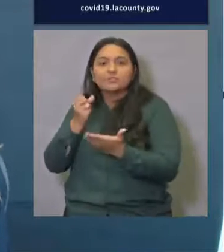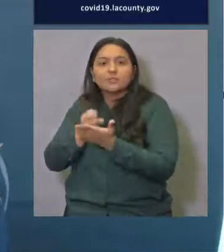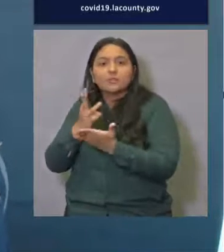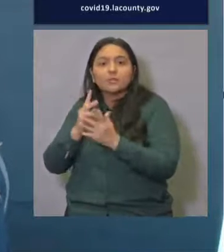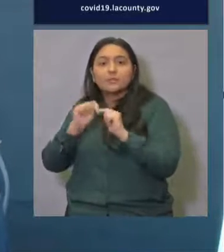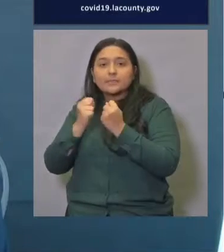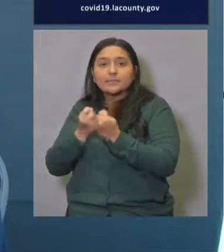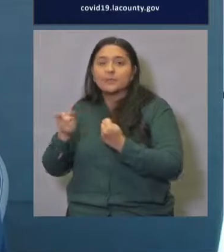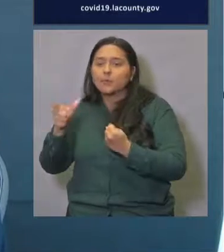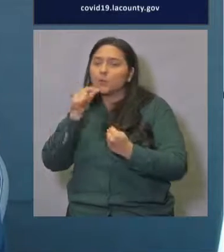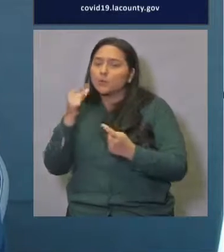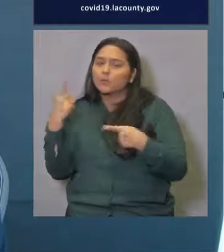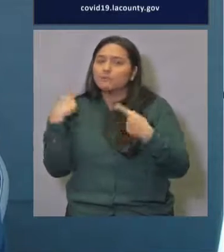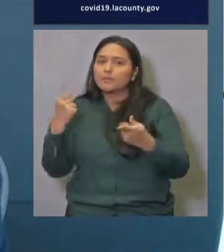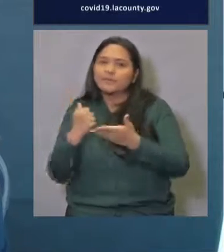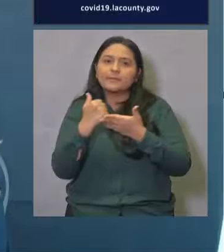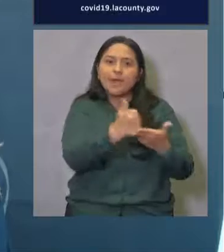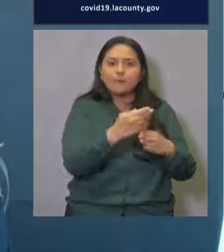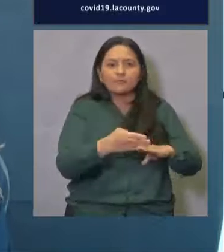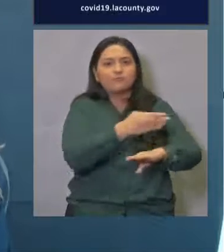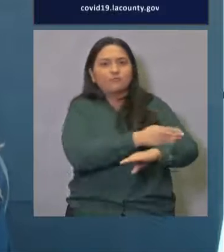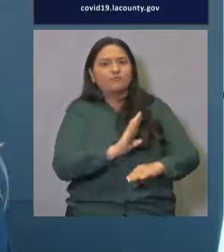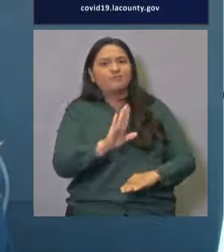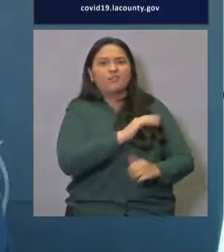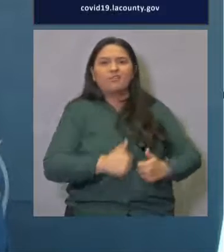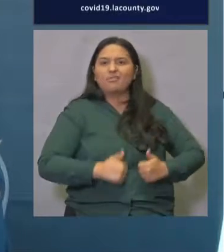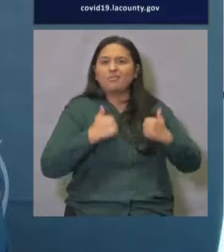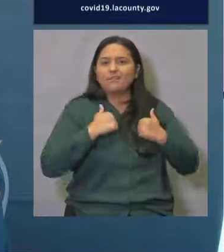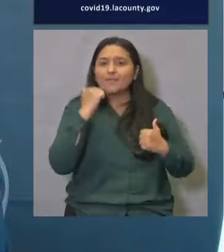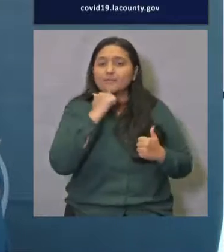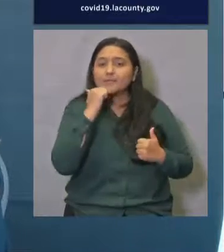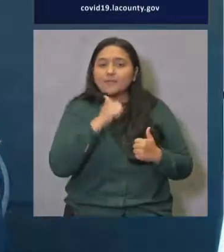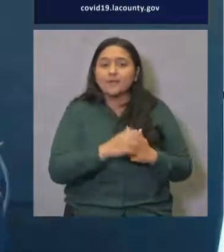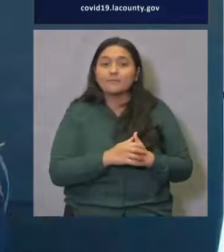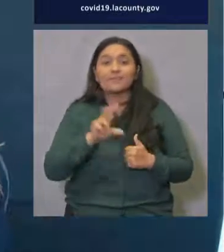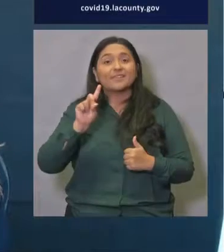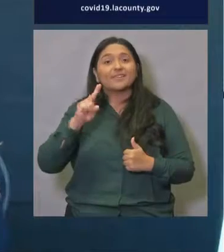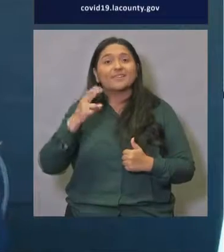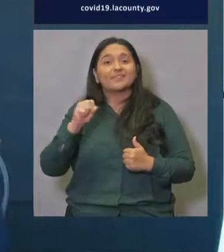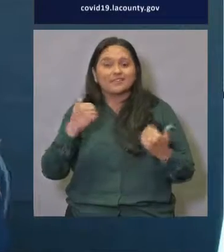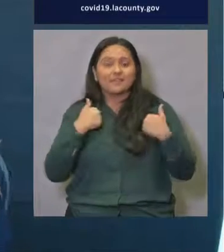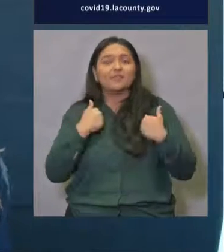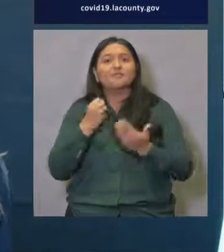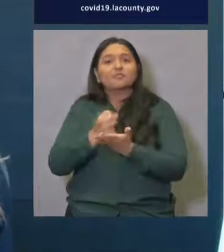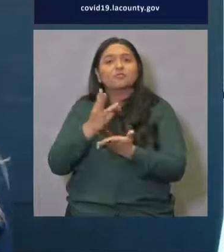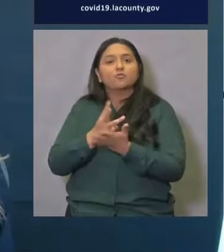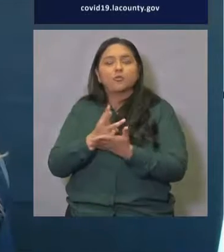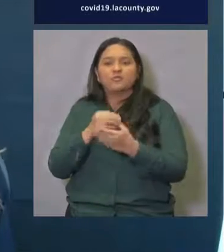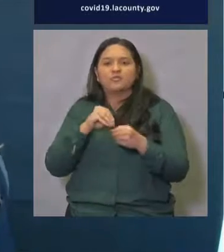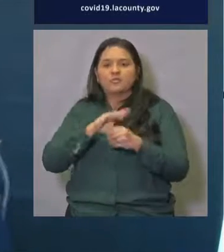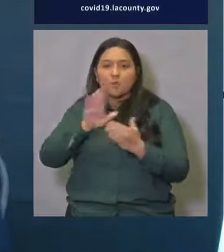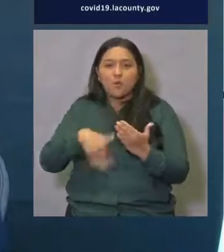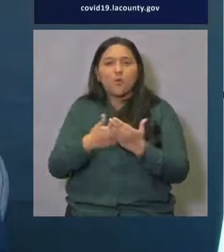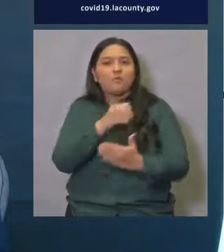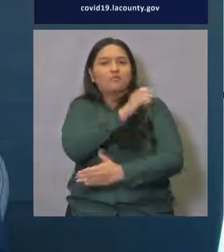needs on a daily basis. At DHS, we have social workers in all of our clinical areas. Our